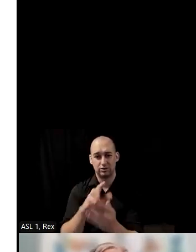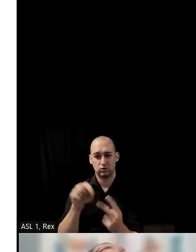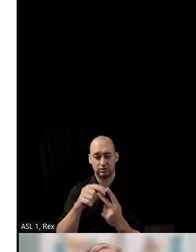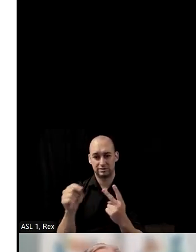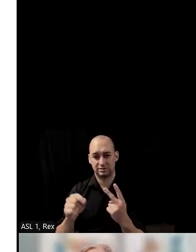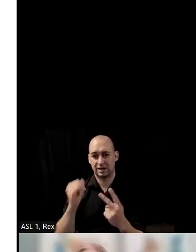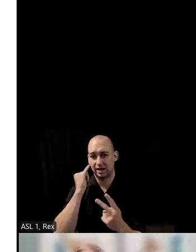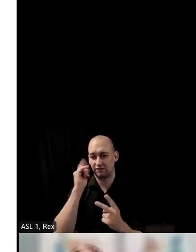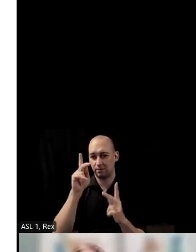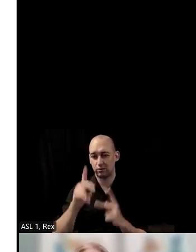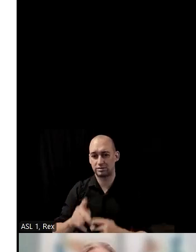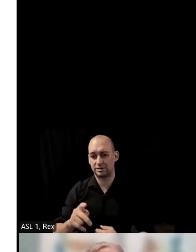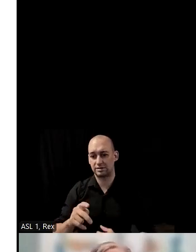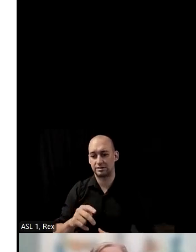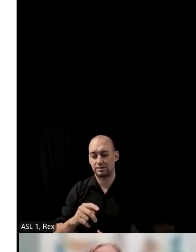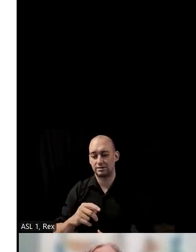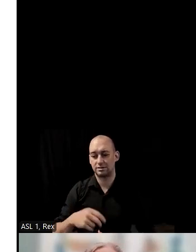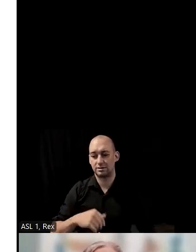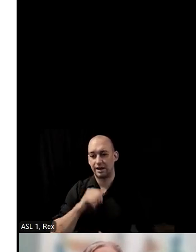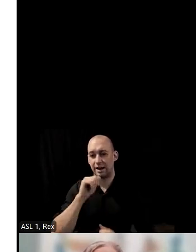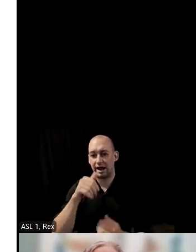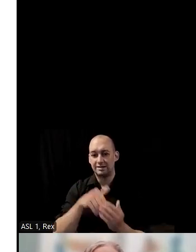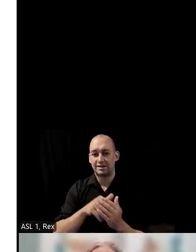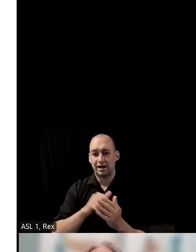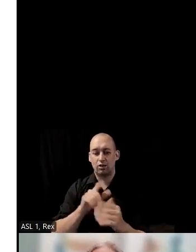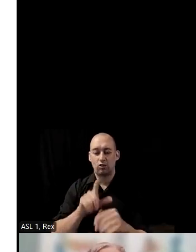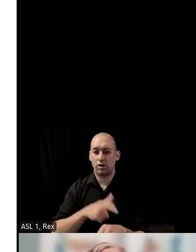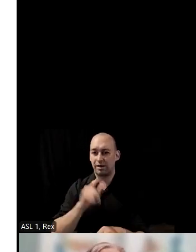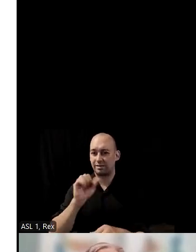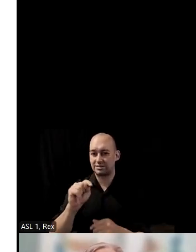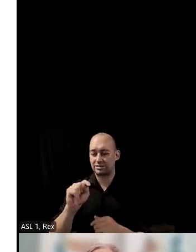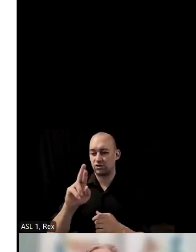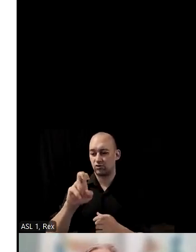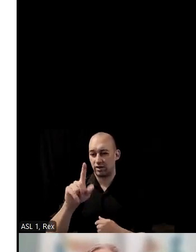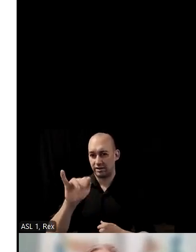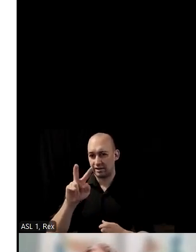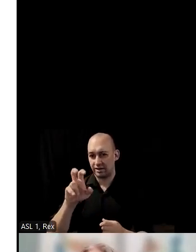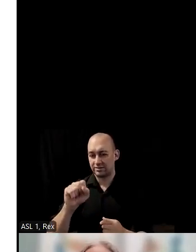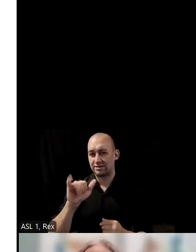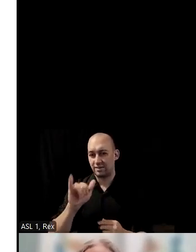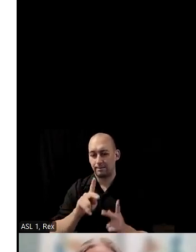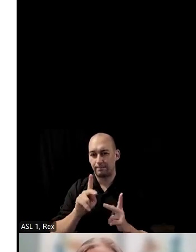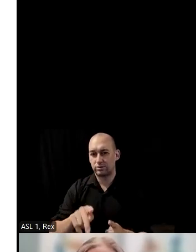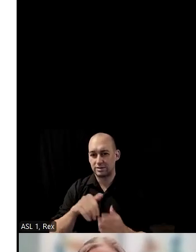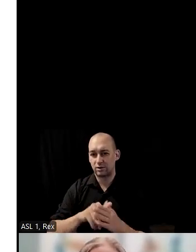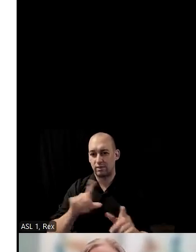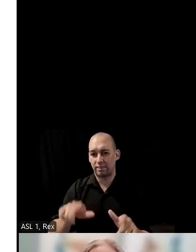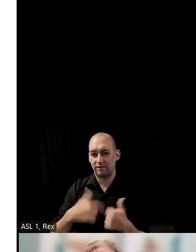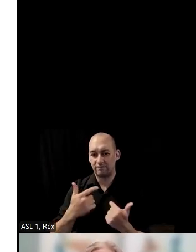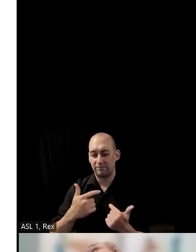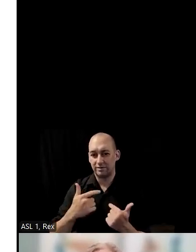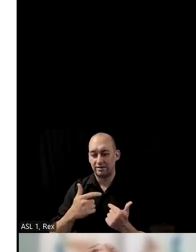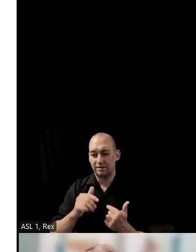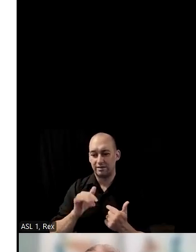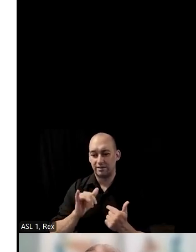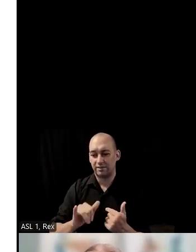had someone who isn't in that long list of relatives, but is someone who functioned in your life in the same way that a family member would, that